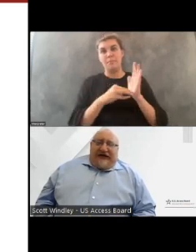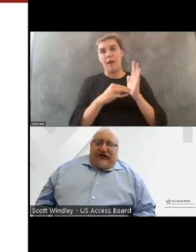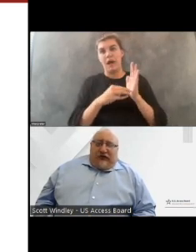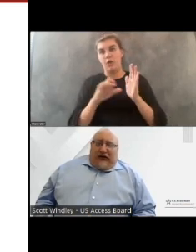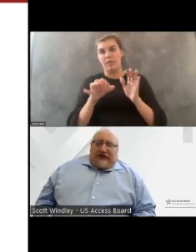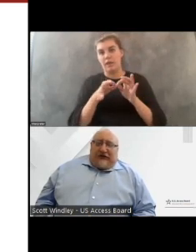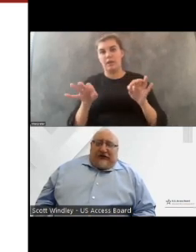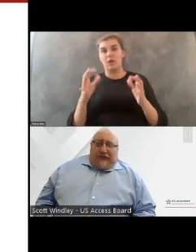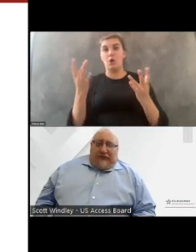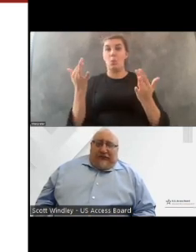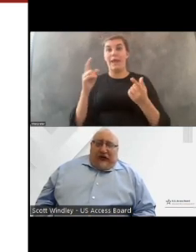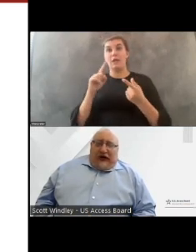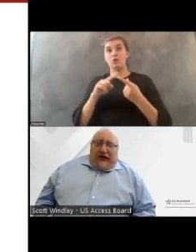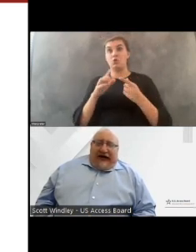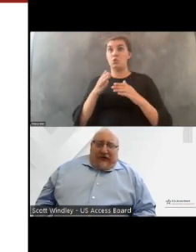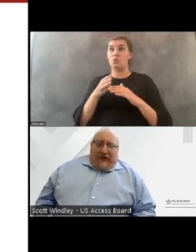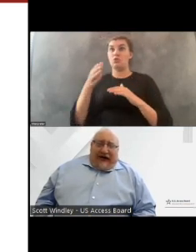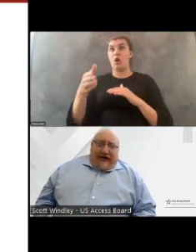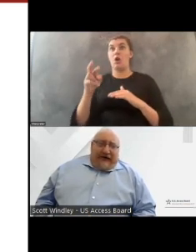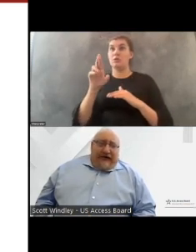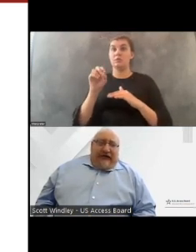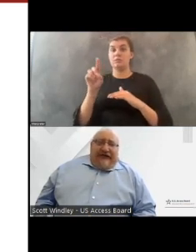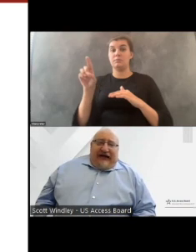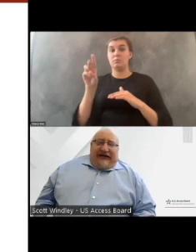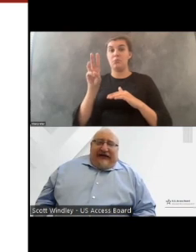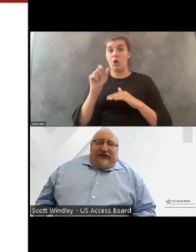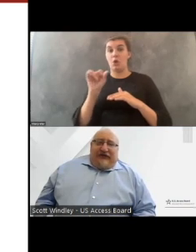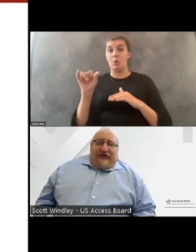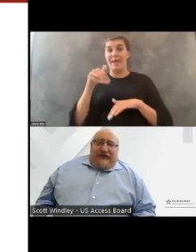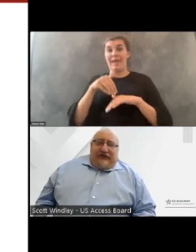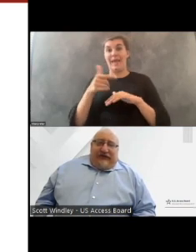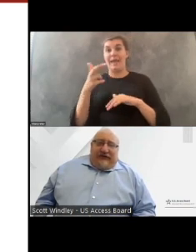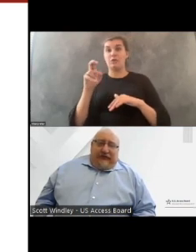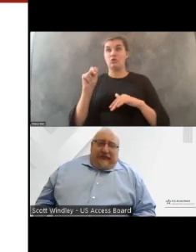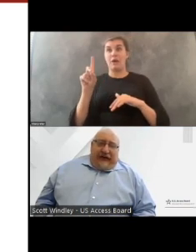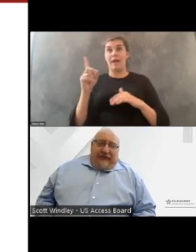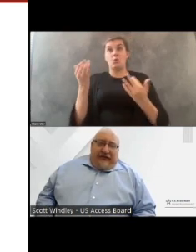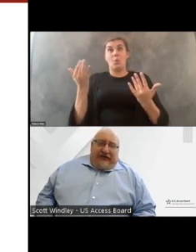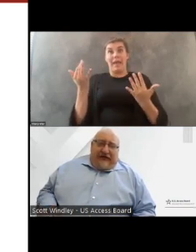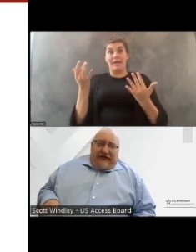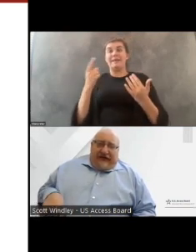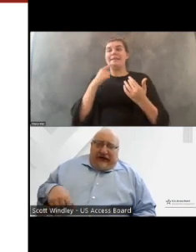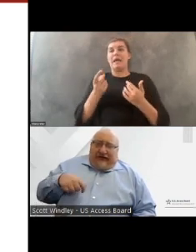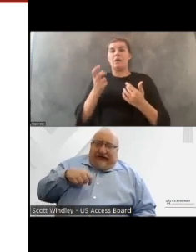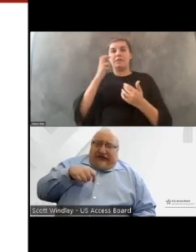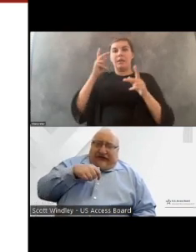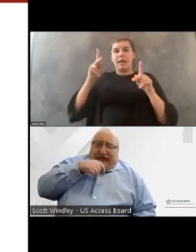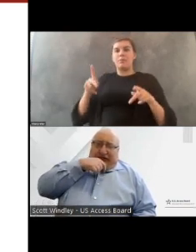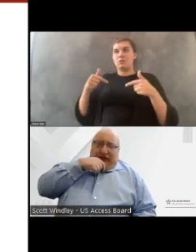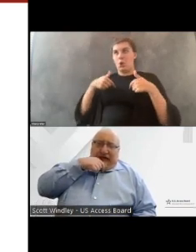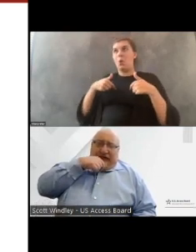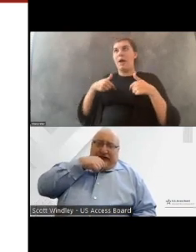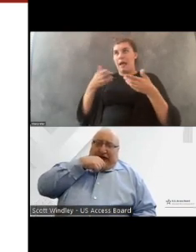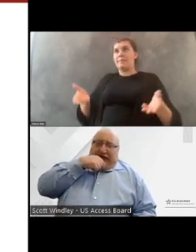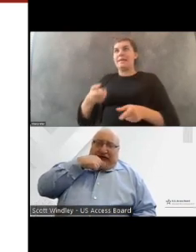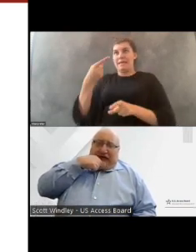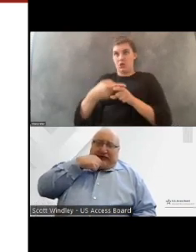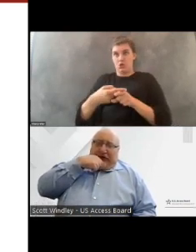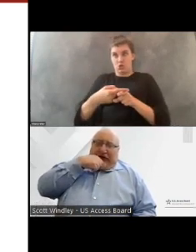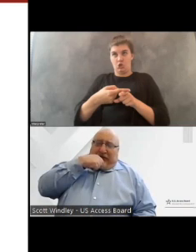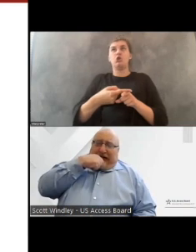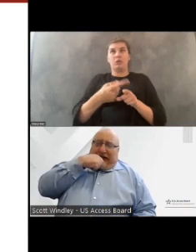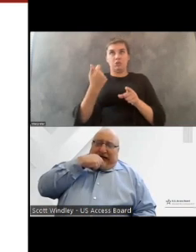in intensity responsive to ambient sound, and it must be audible 6 feet to 12 feet from